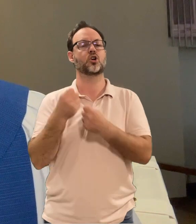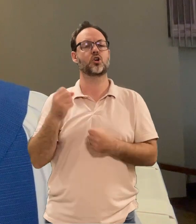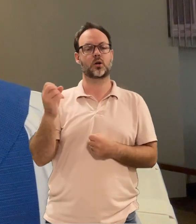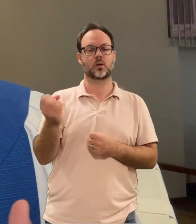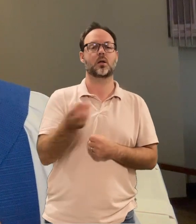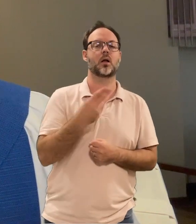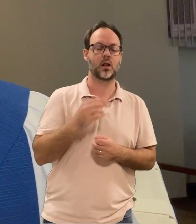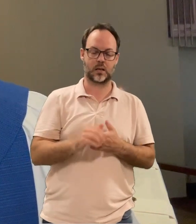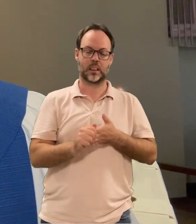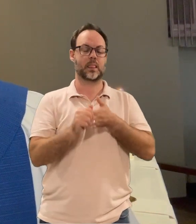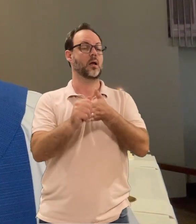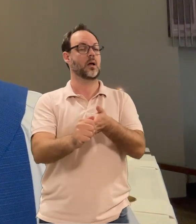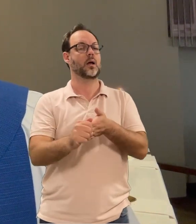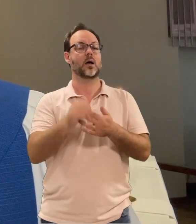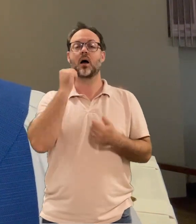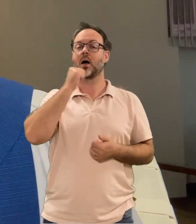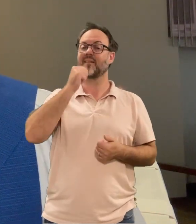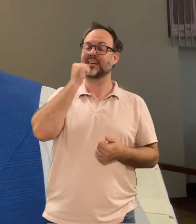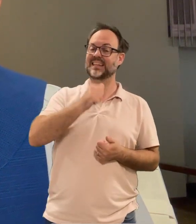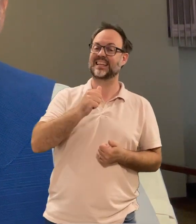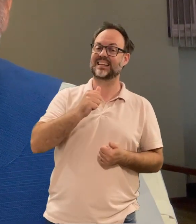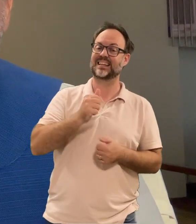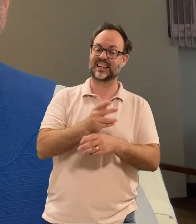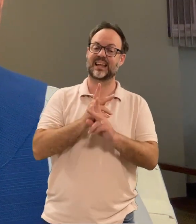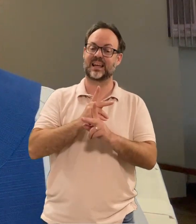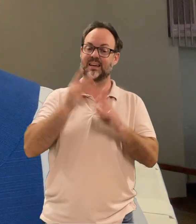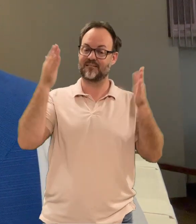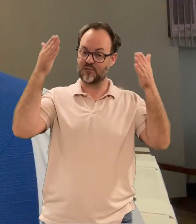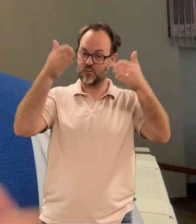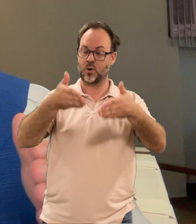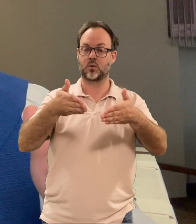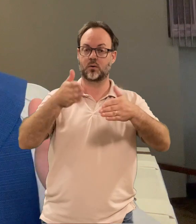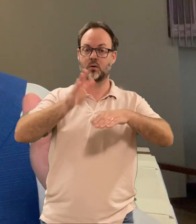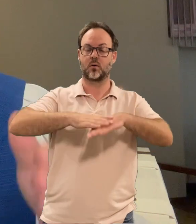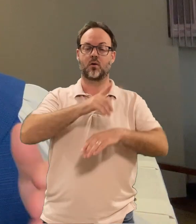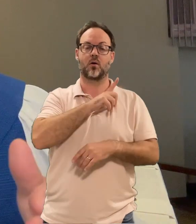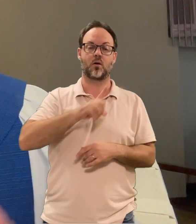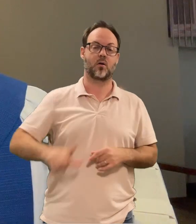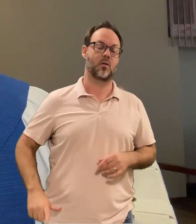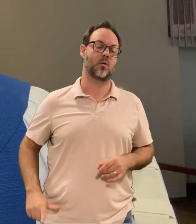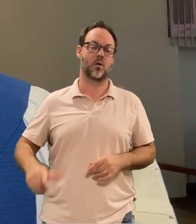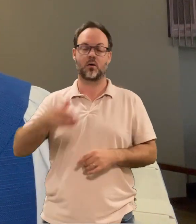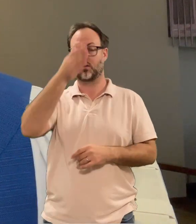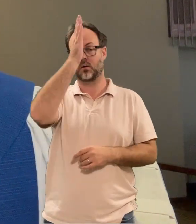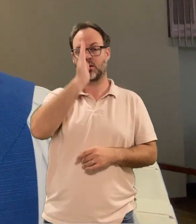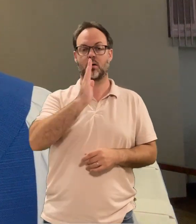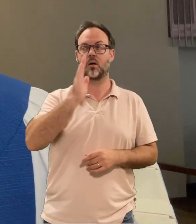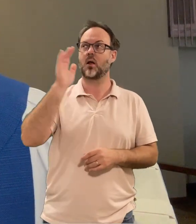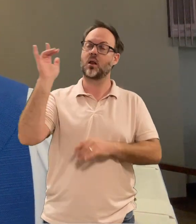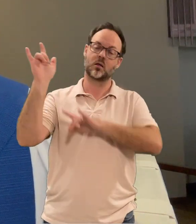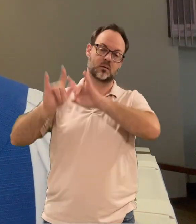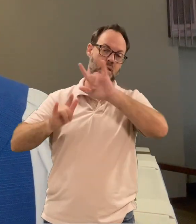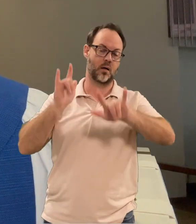us and strengthen us. They guide us each day. They keep us focused on the Lord